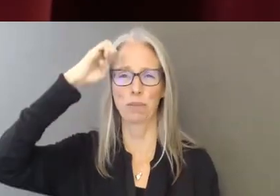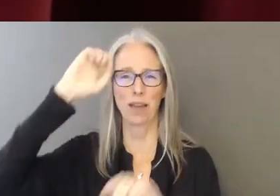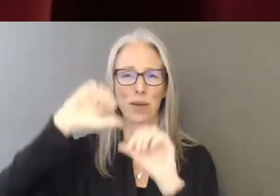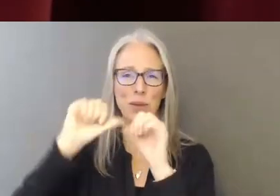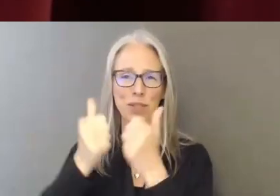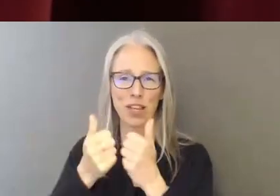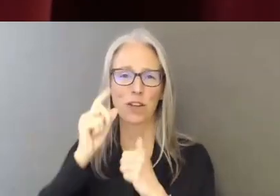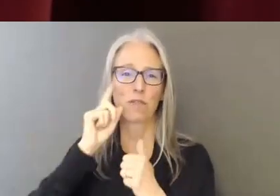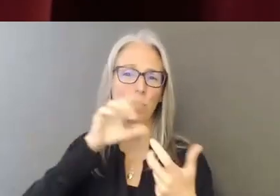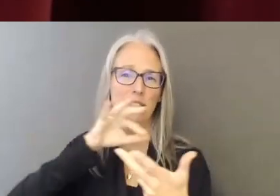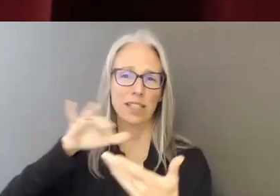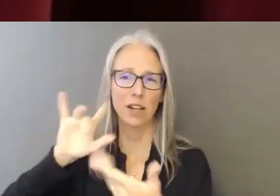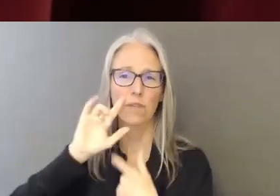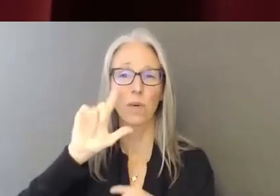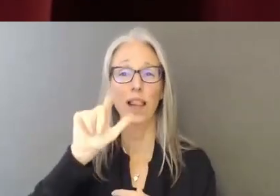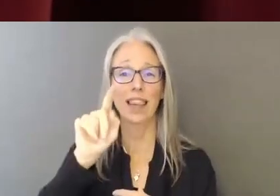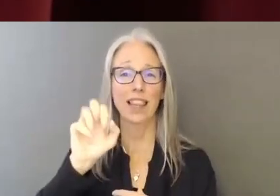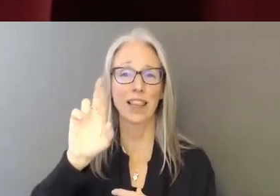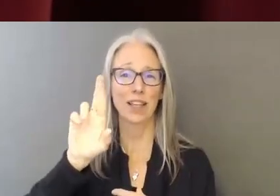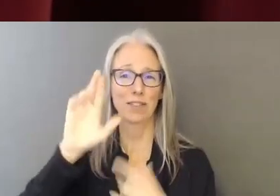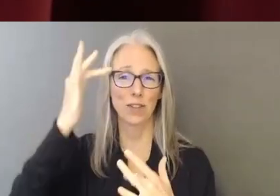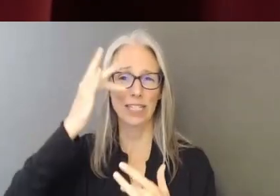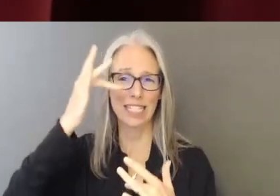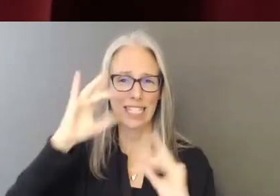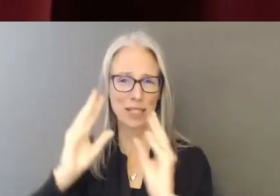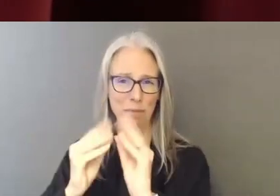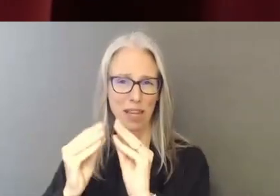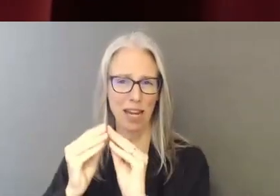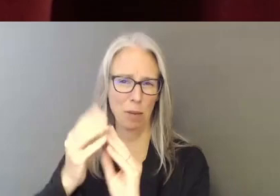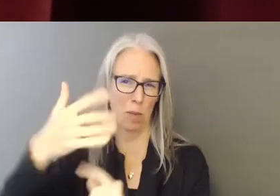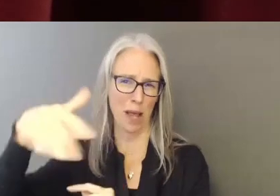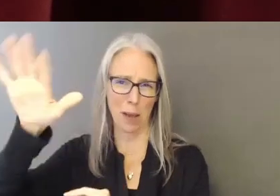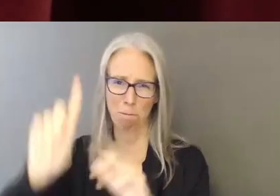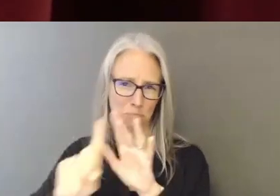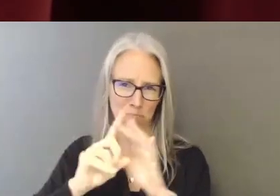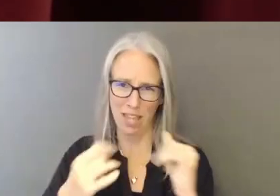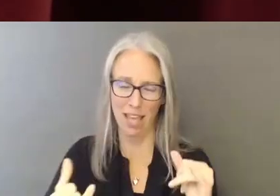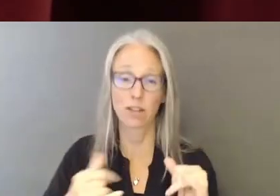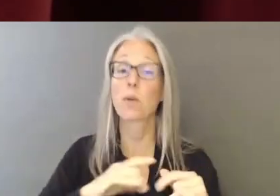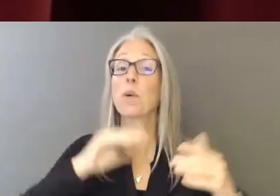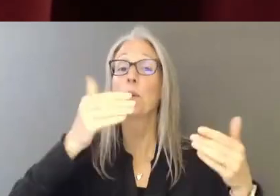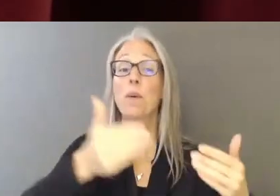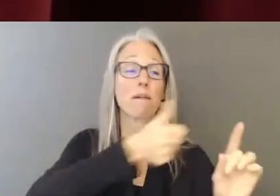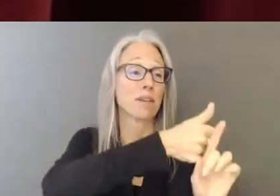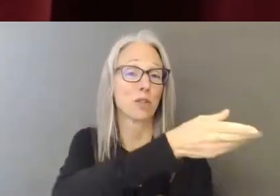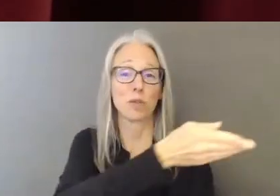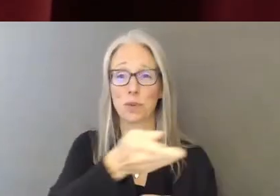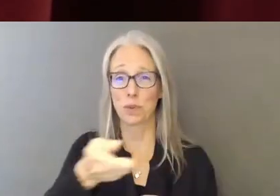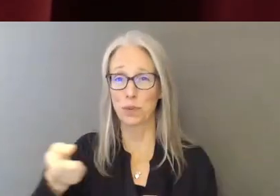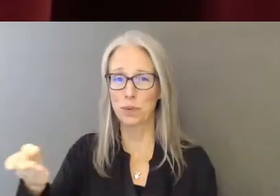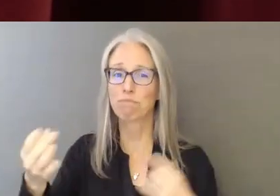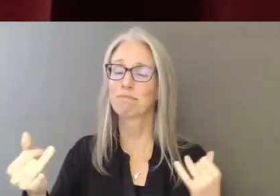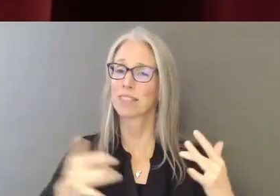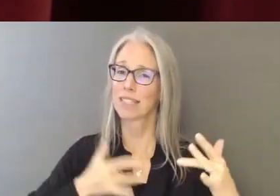Study for Liver Disease meeting. We welcome each of you. Today is so exciting to be together